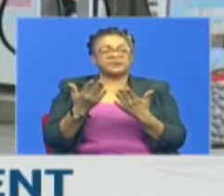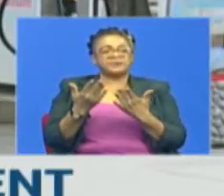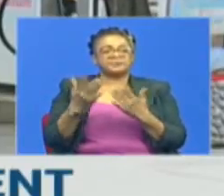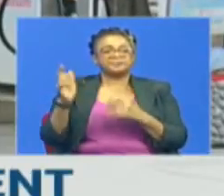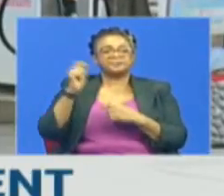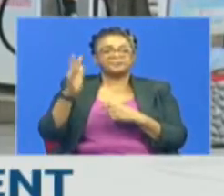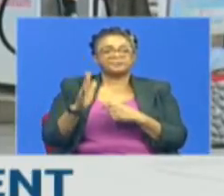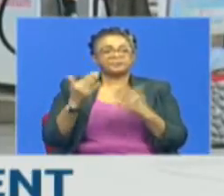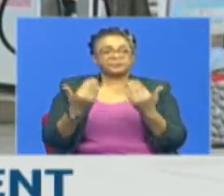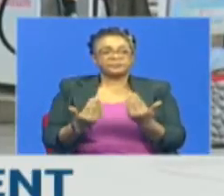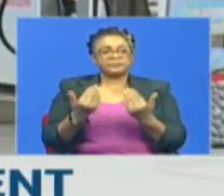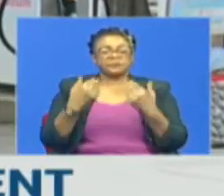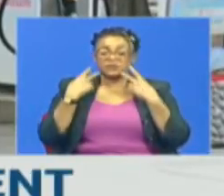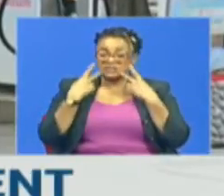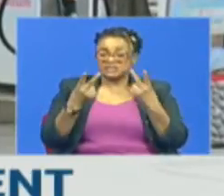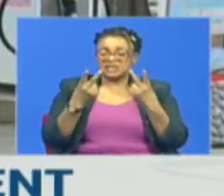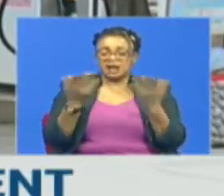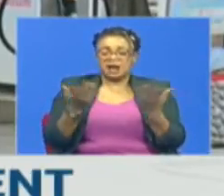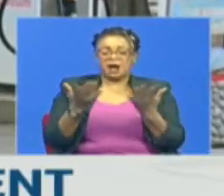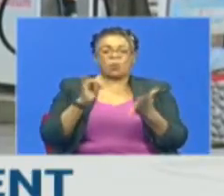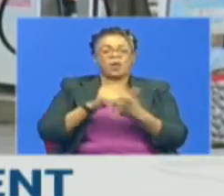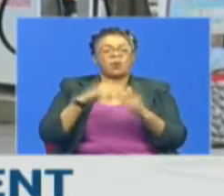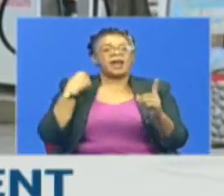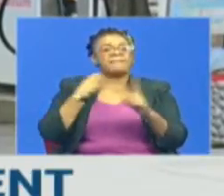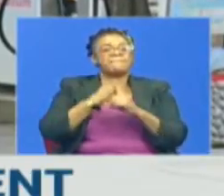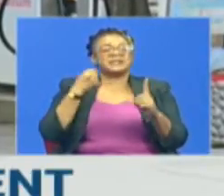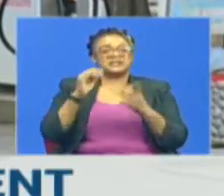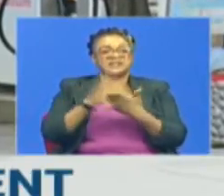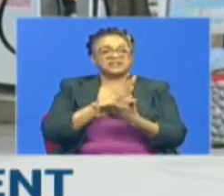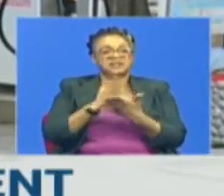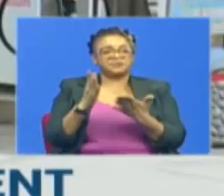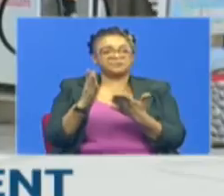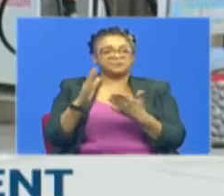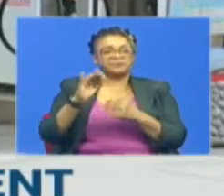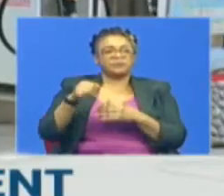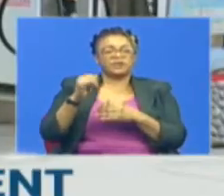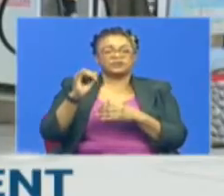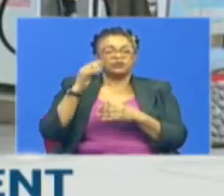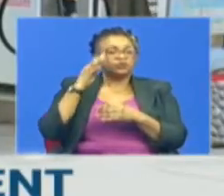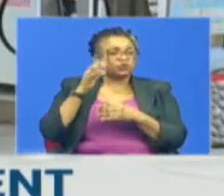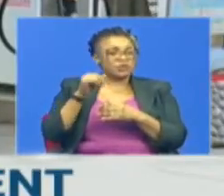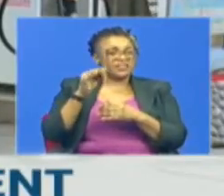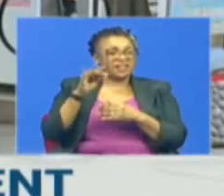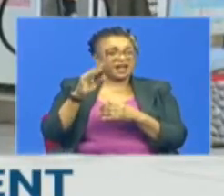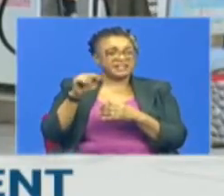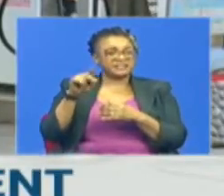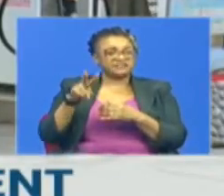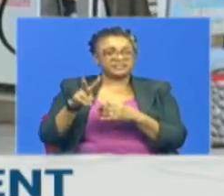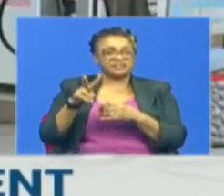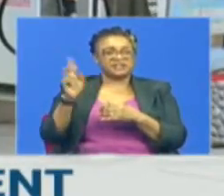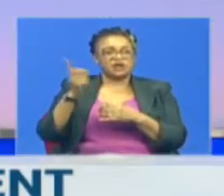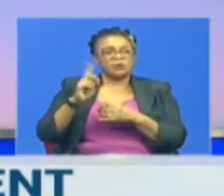wait to see how this will impact the sector. Judith Cherono, NTV, Nairobi.